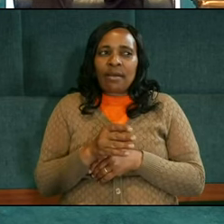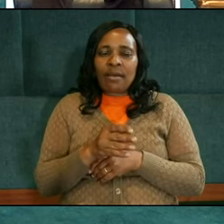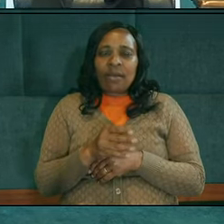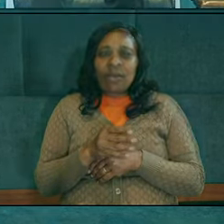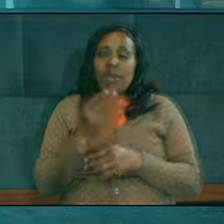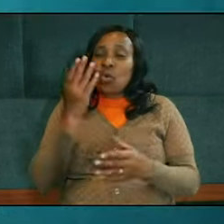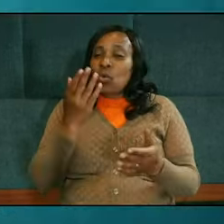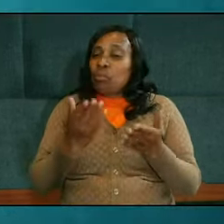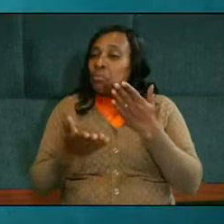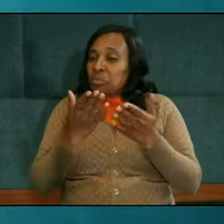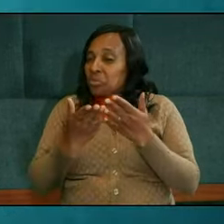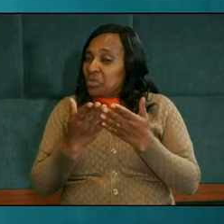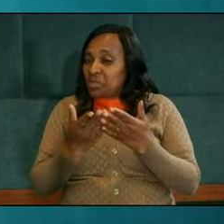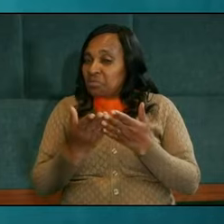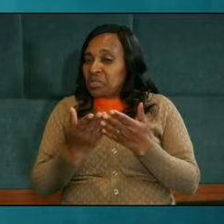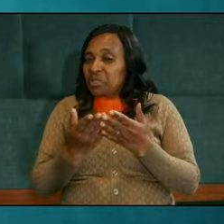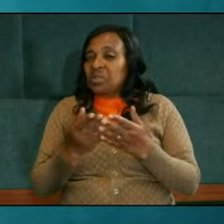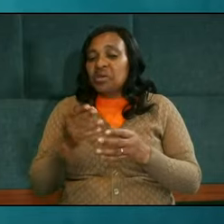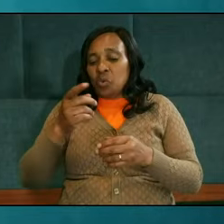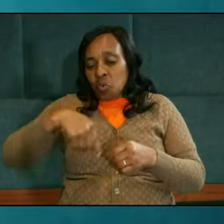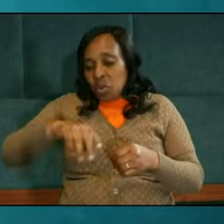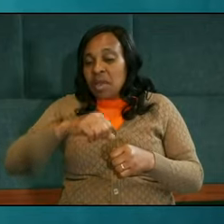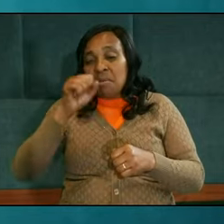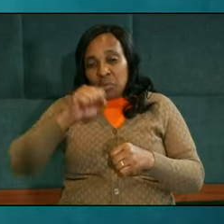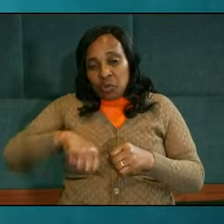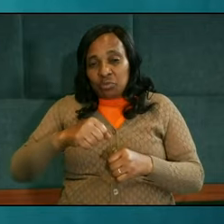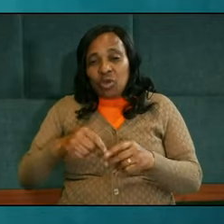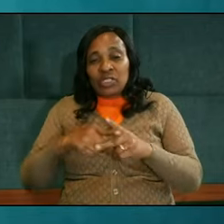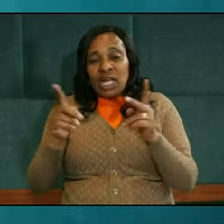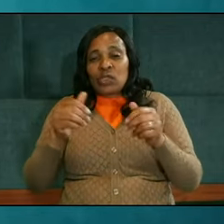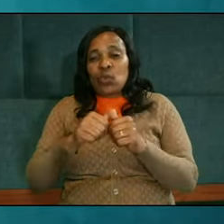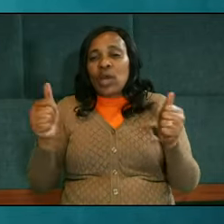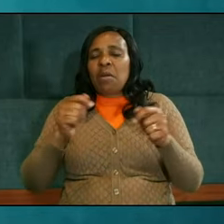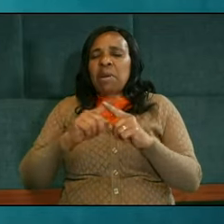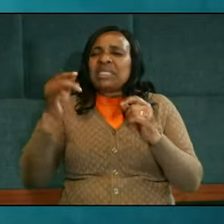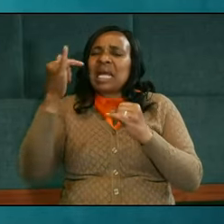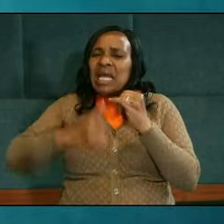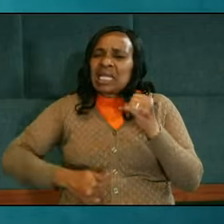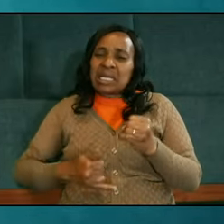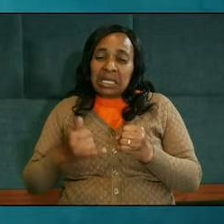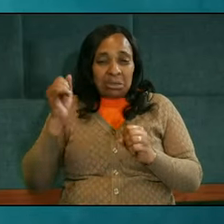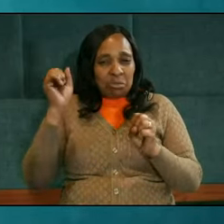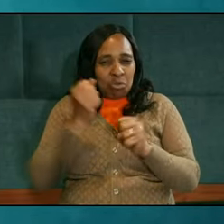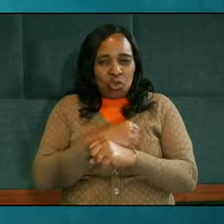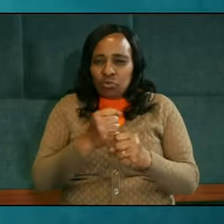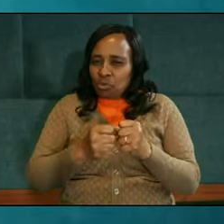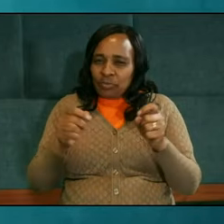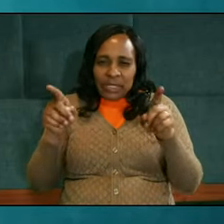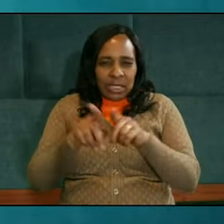we might have started well, but that does not guarantee us a good ending.